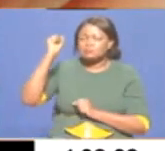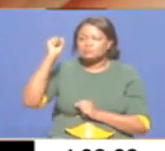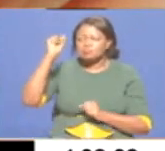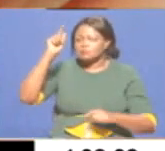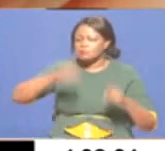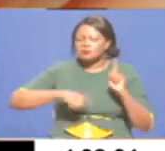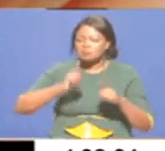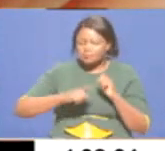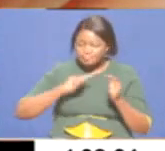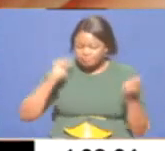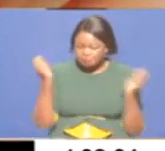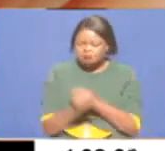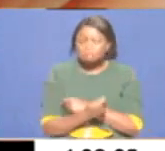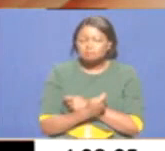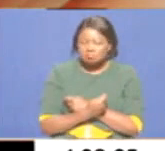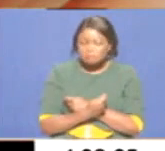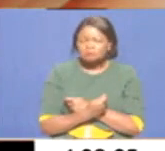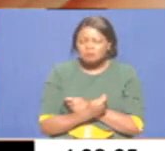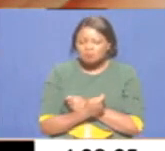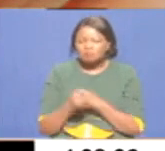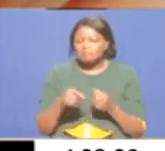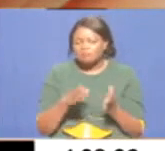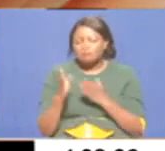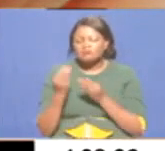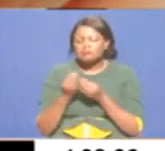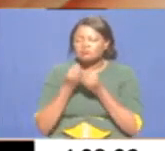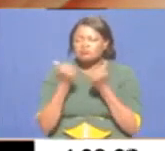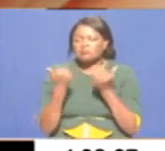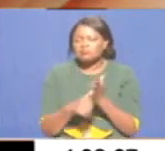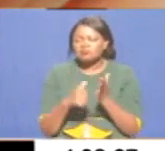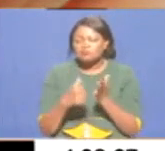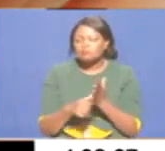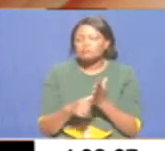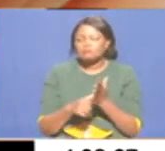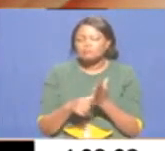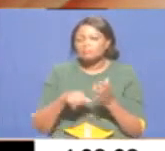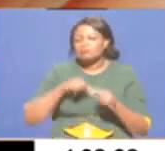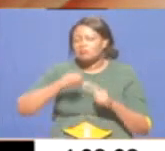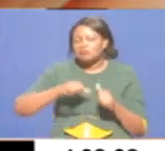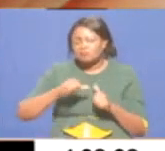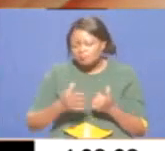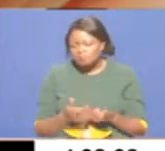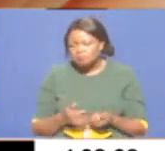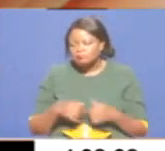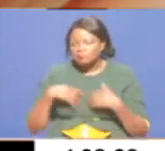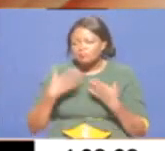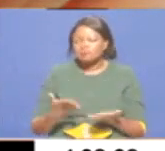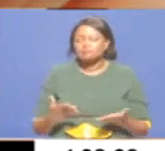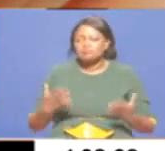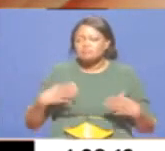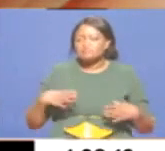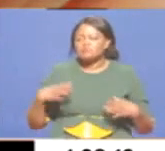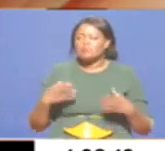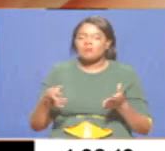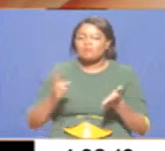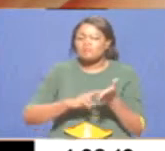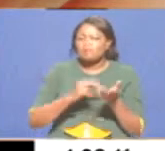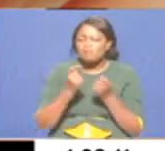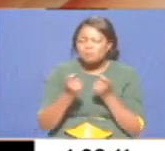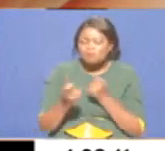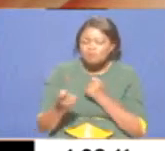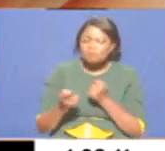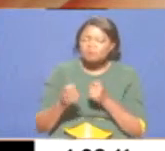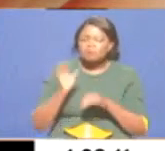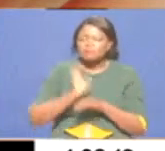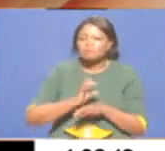to address low voter registration turnout being recorded in Nakuru County. The church in Nakuru is now threatening residents they